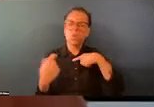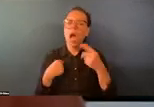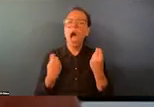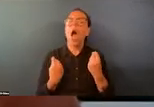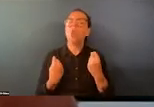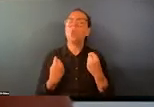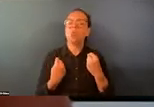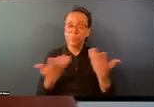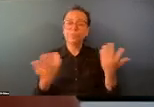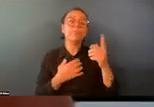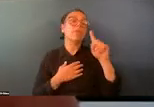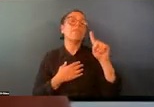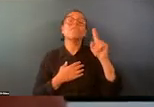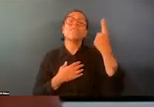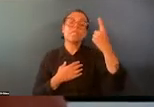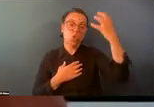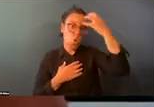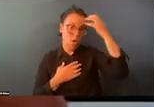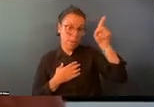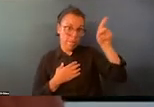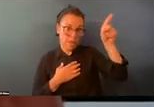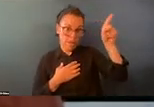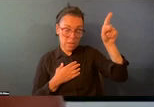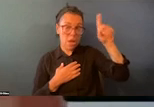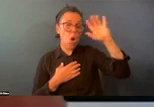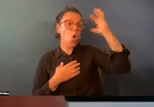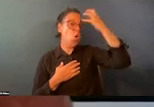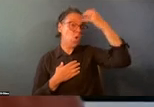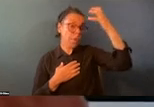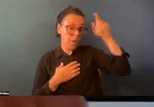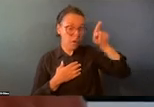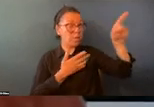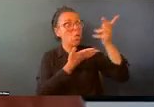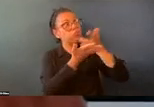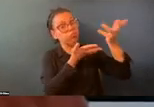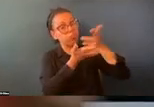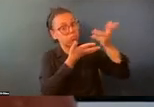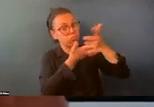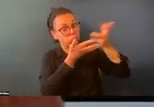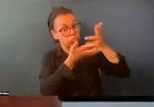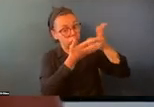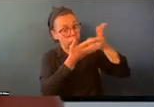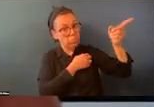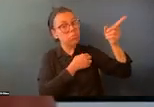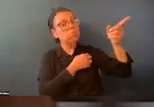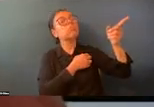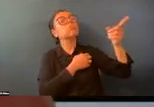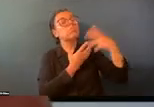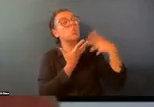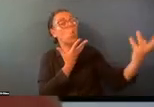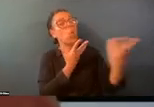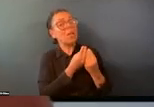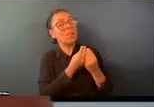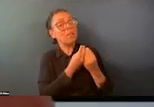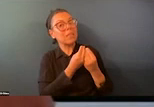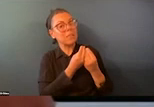works before with government structures, with design institute to